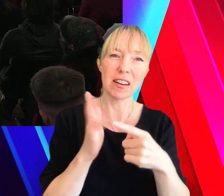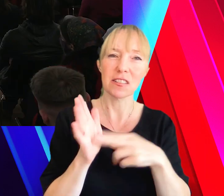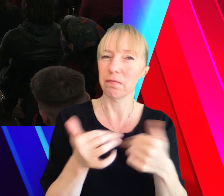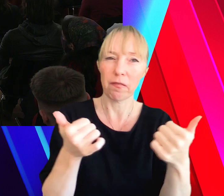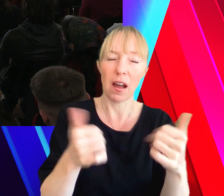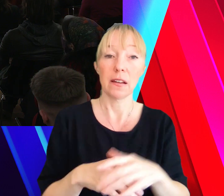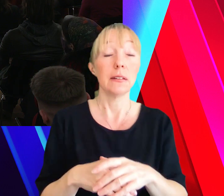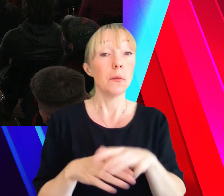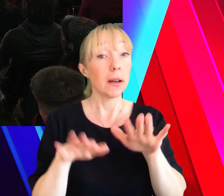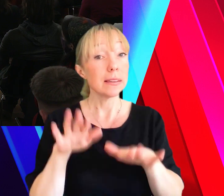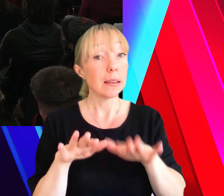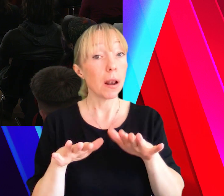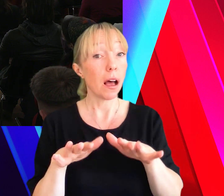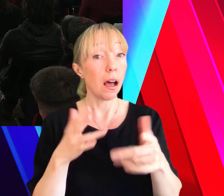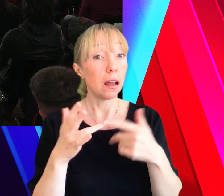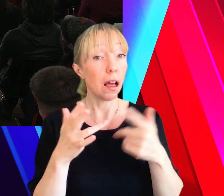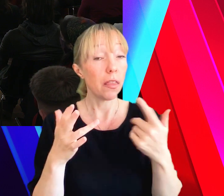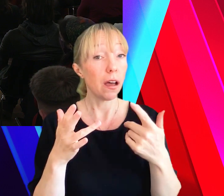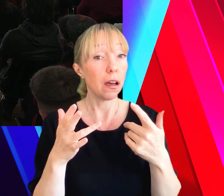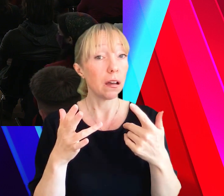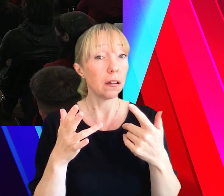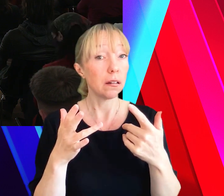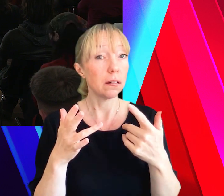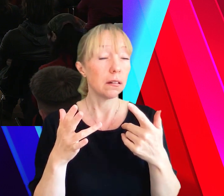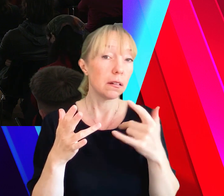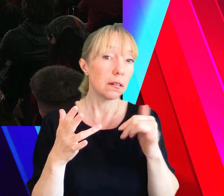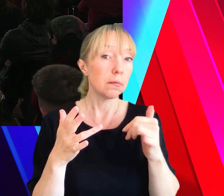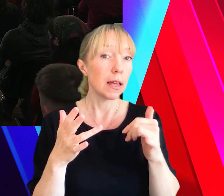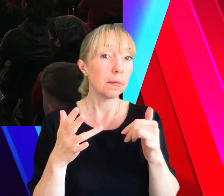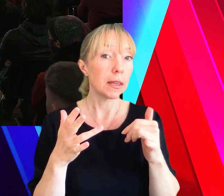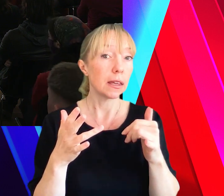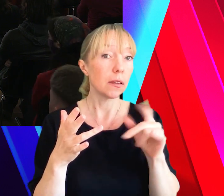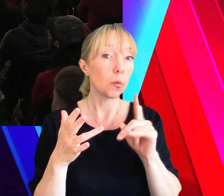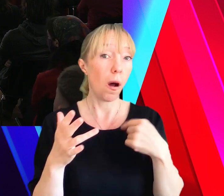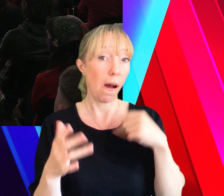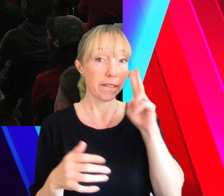Yeah. Yeah, and I guess like kind of similar to that as well. Another sort of,